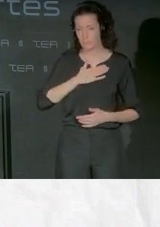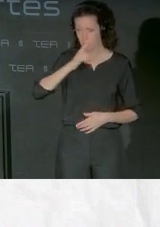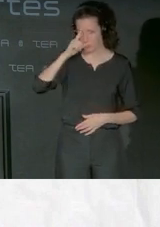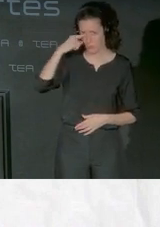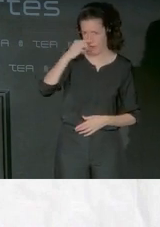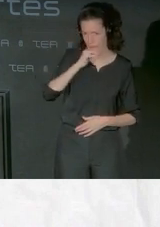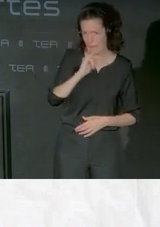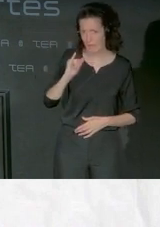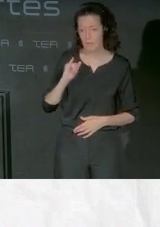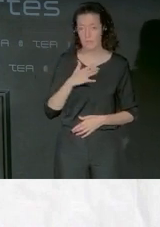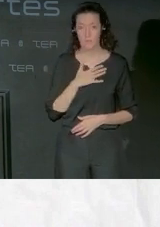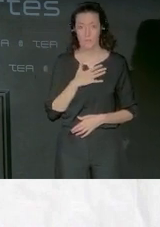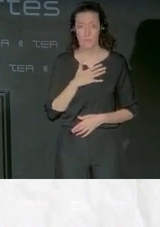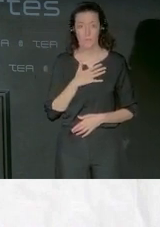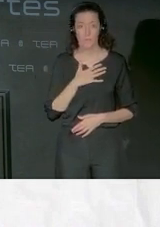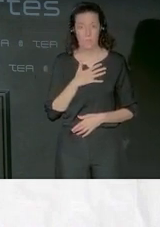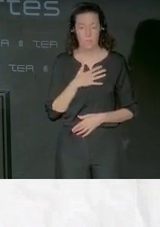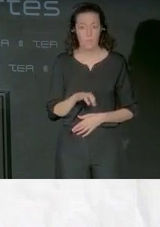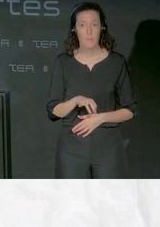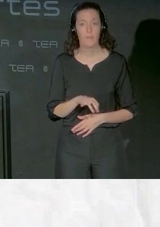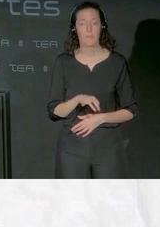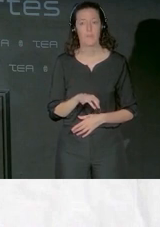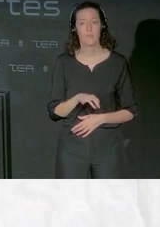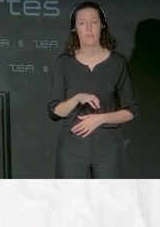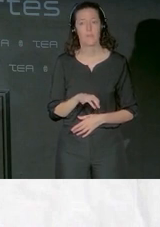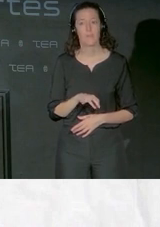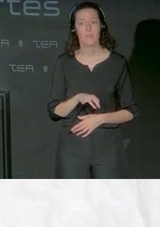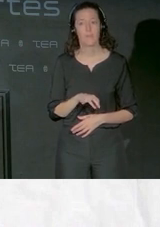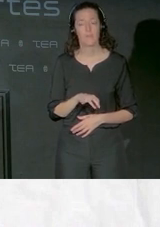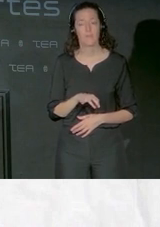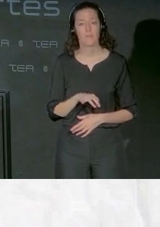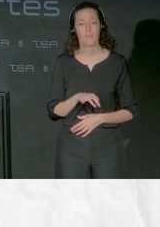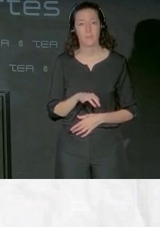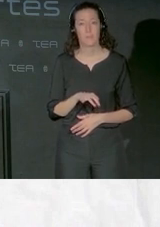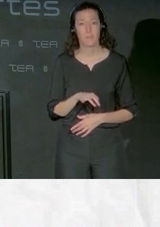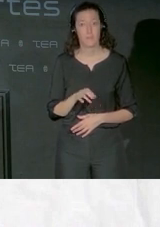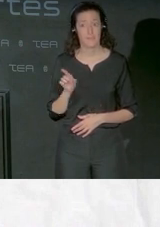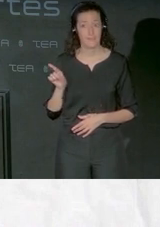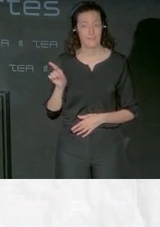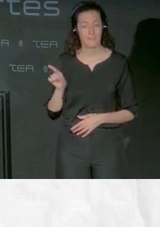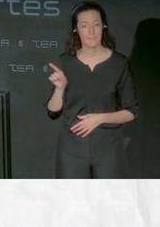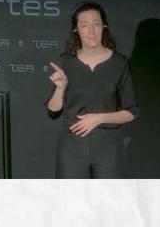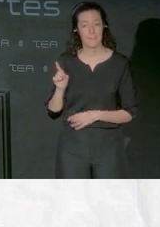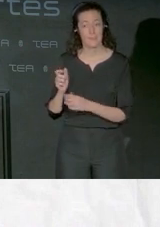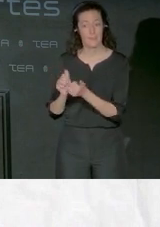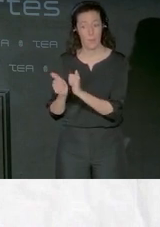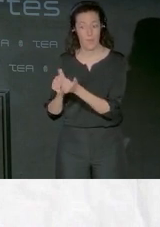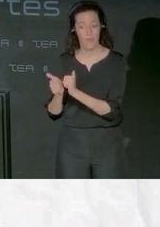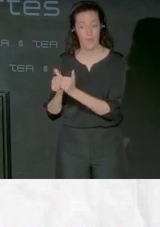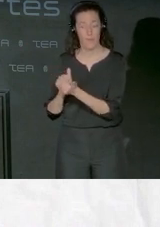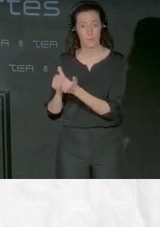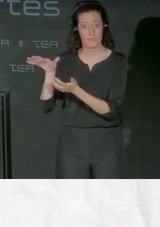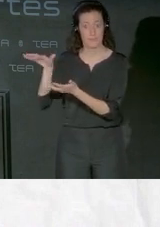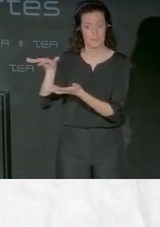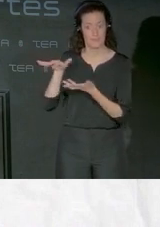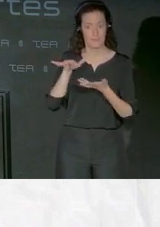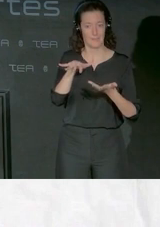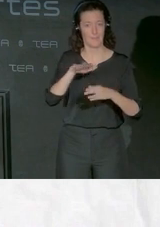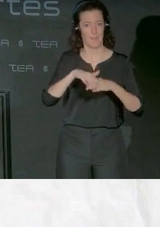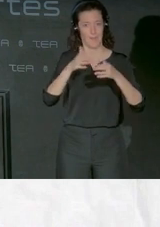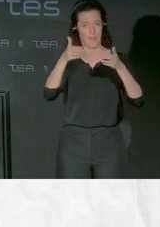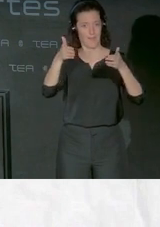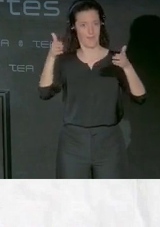preserve cultural heritage. So that could potentially cover video games. But also importantly, when you look at video games, it's